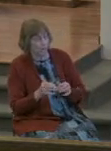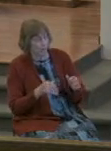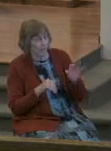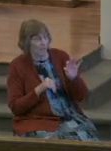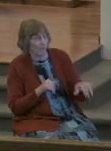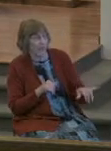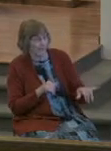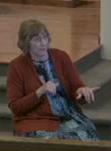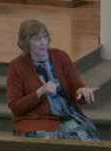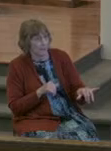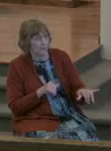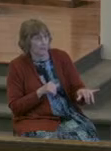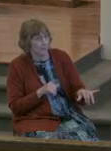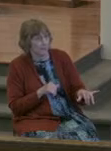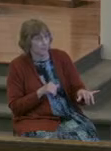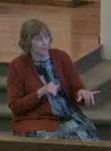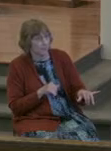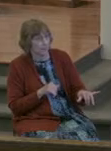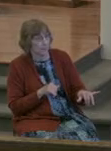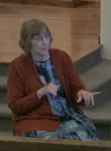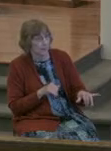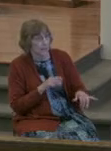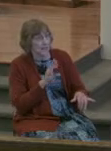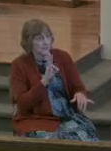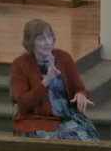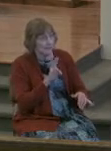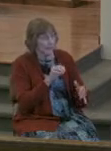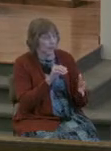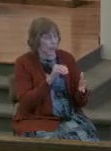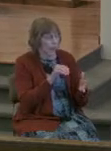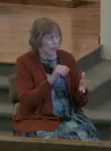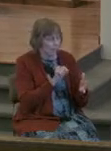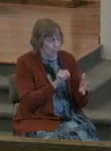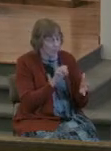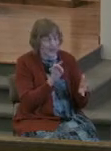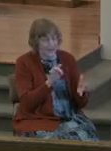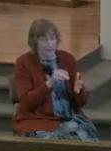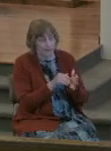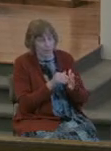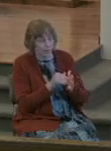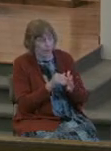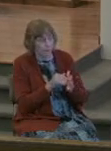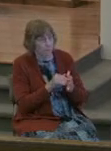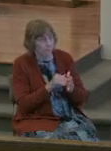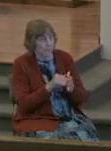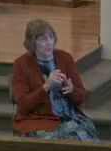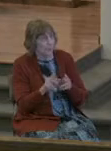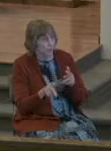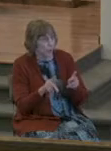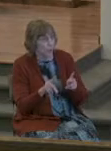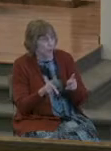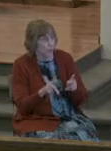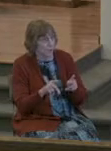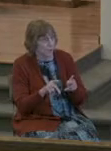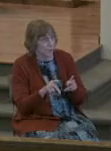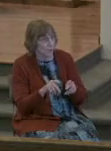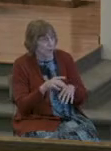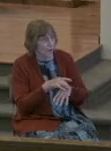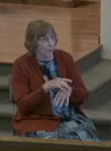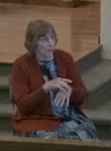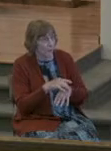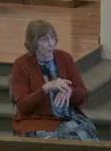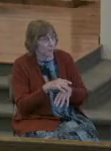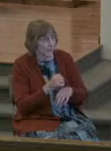that. And there's over 7.8 billion souls on this earth right now. And no telling how many have walked before